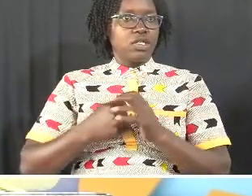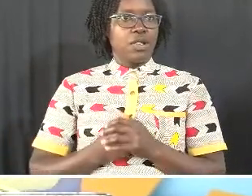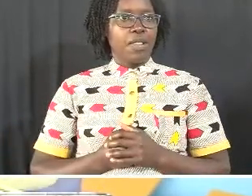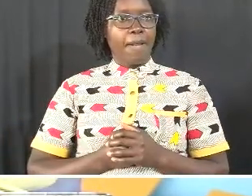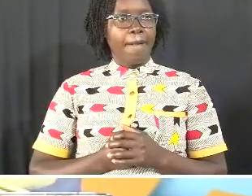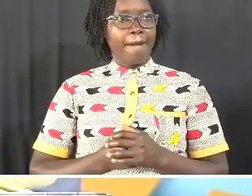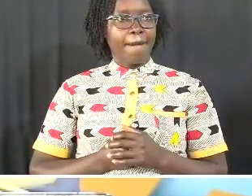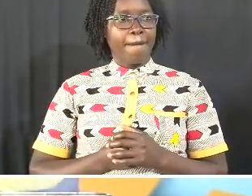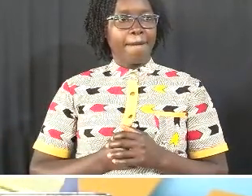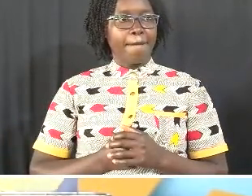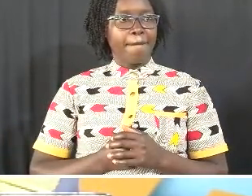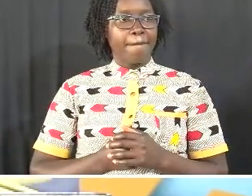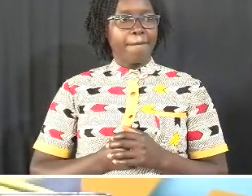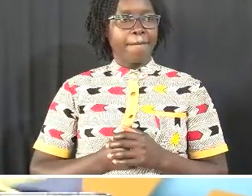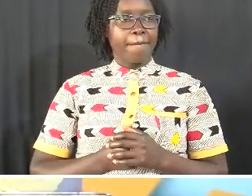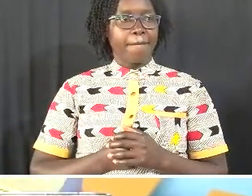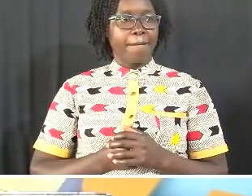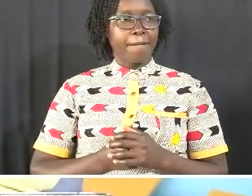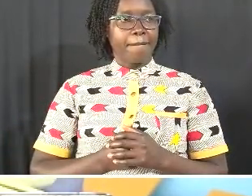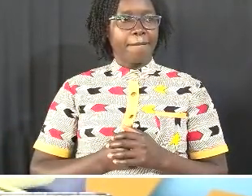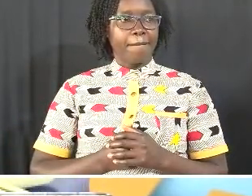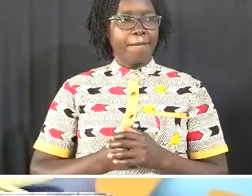I've led you to.